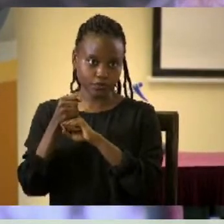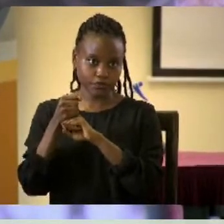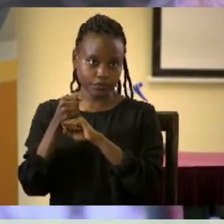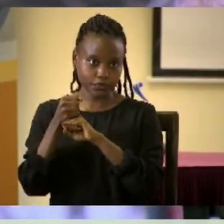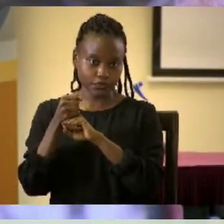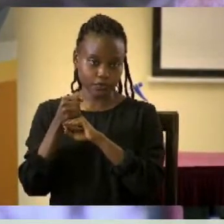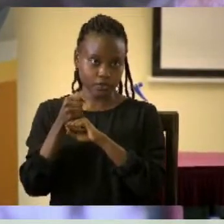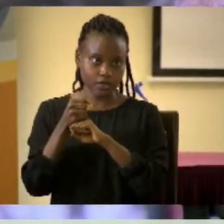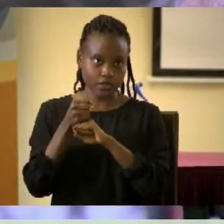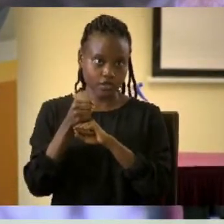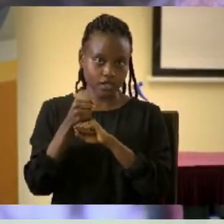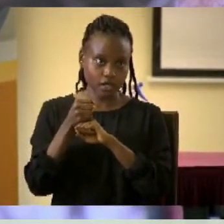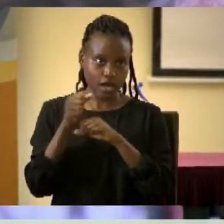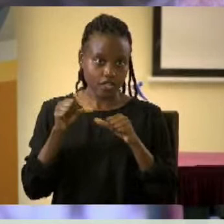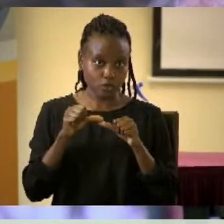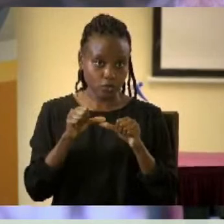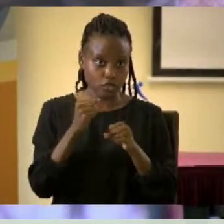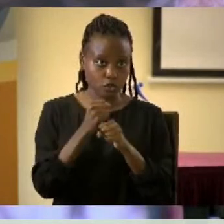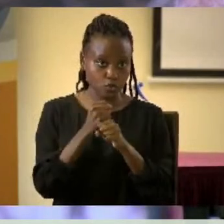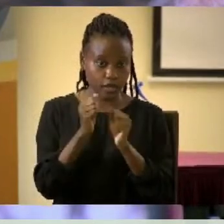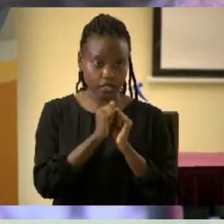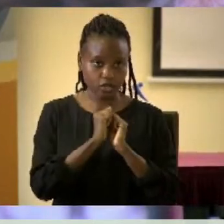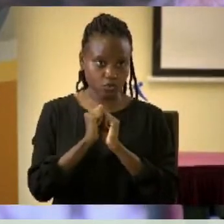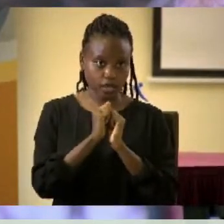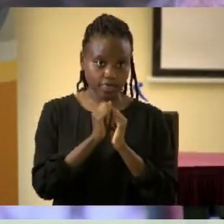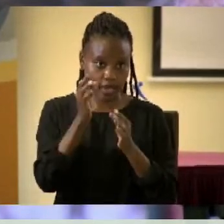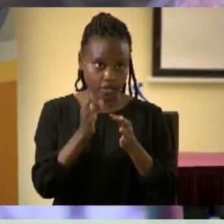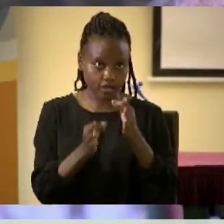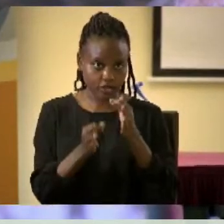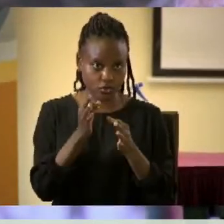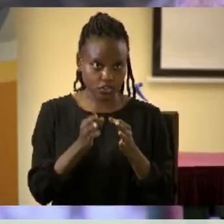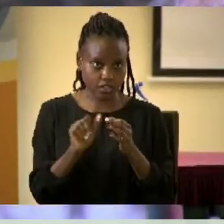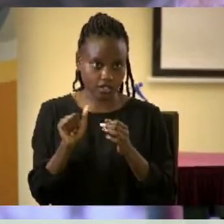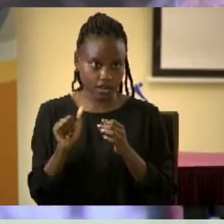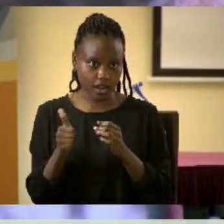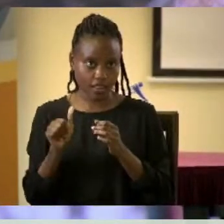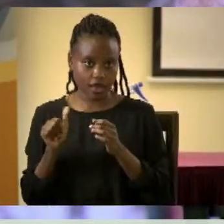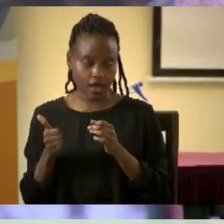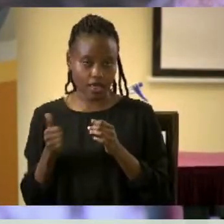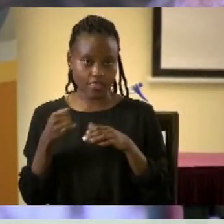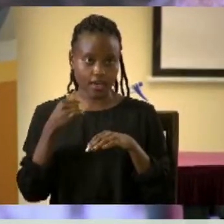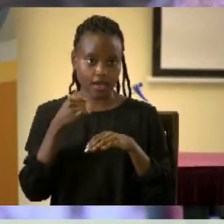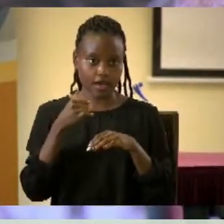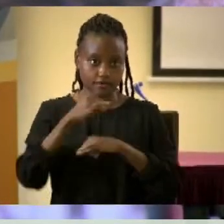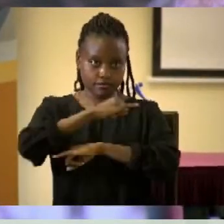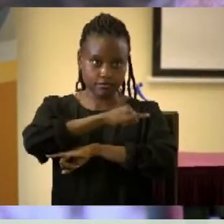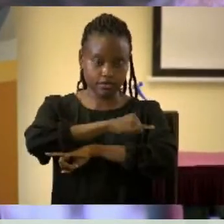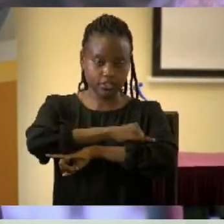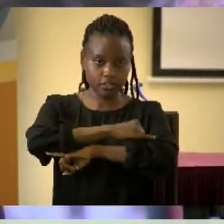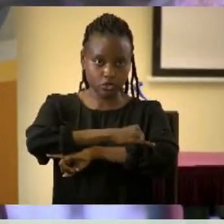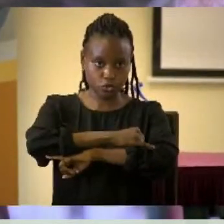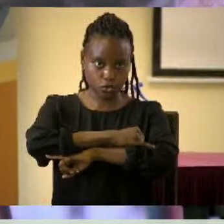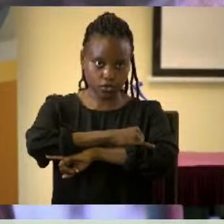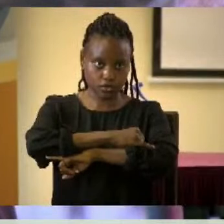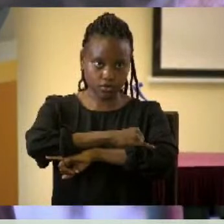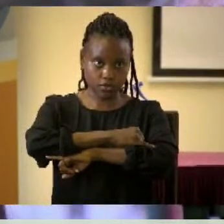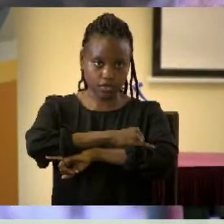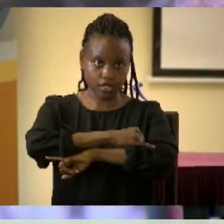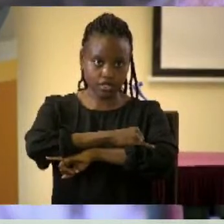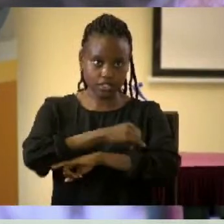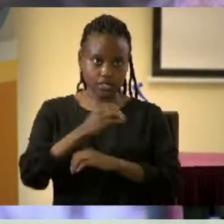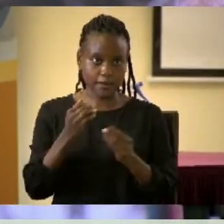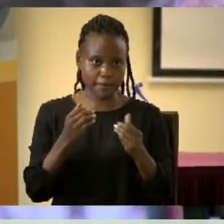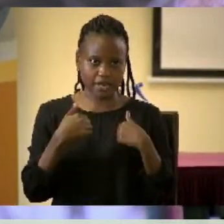been a steadfast partner to the judiciary and other sector institutions that are constrained by